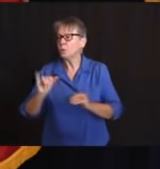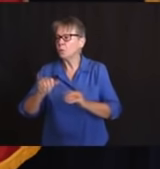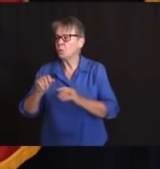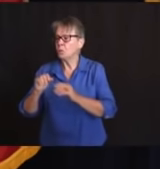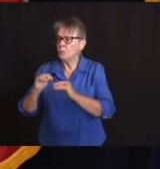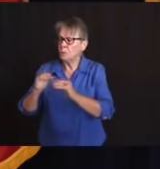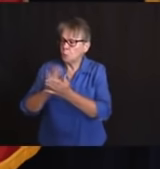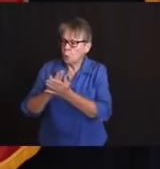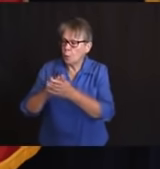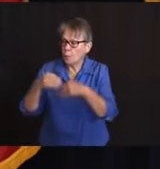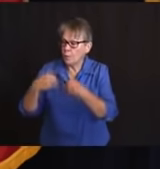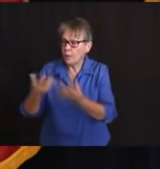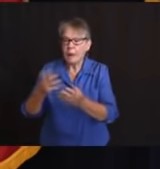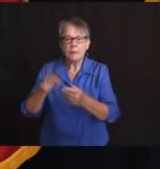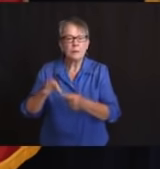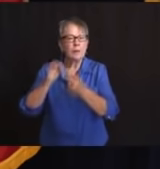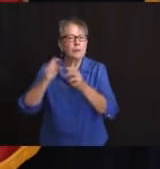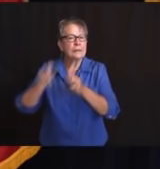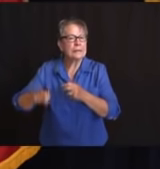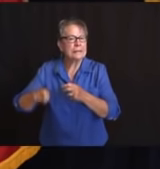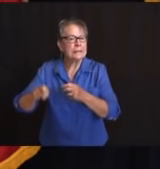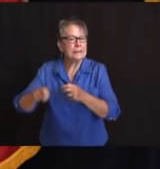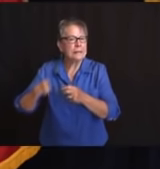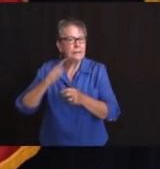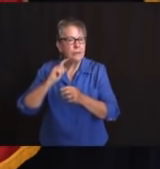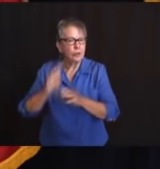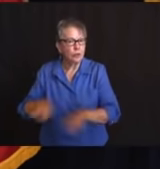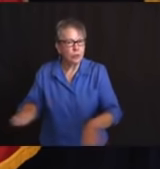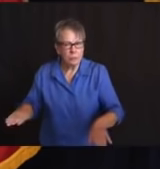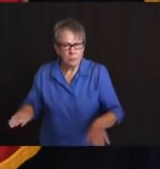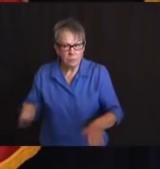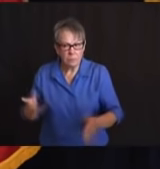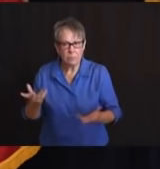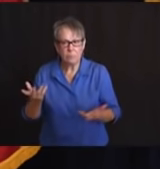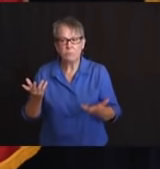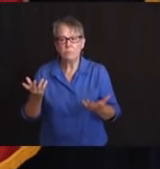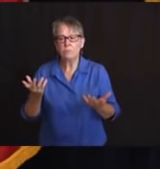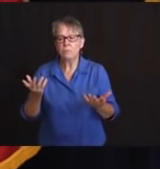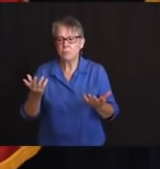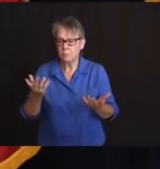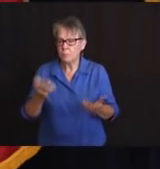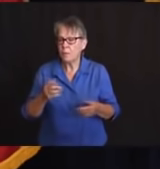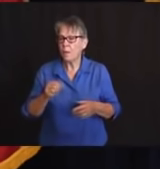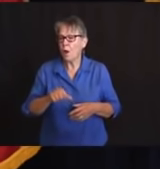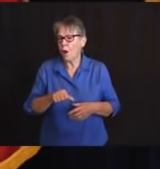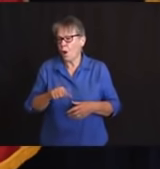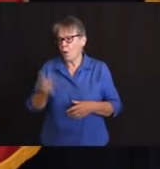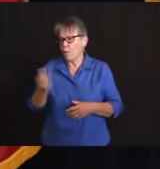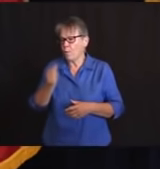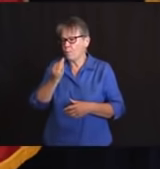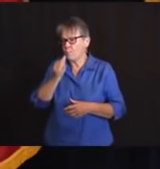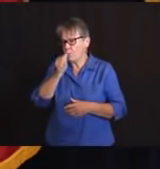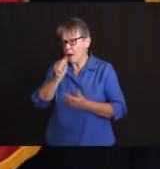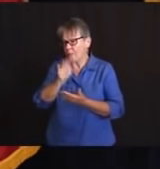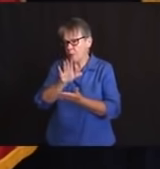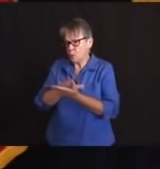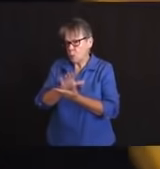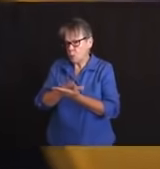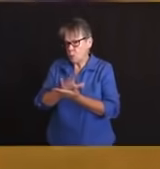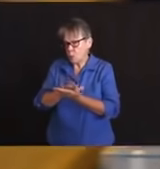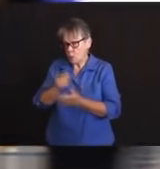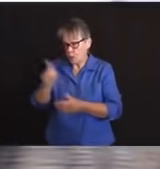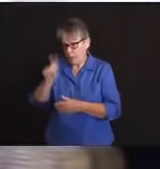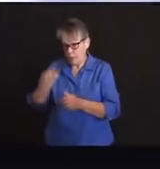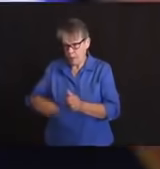Other private schools have to attest to the fact that they have followed the health and Department of Ed guidelines. Correct. All right.